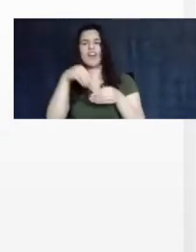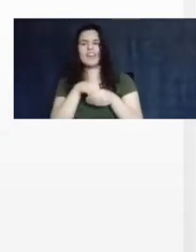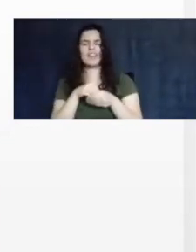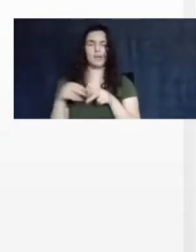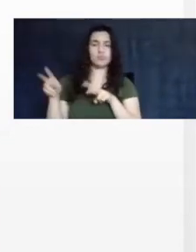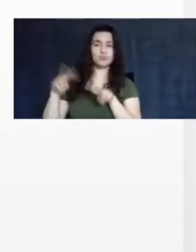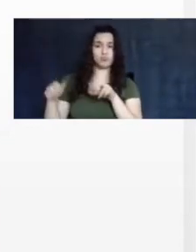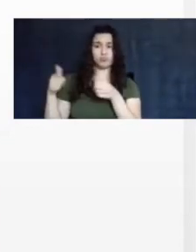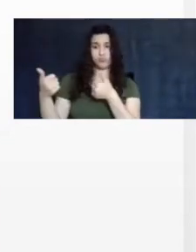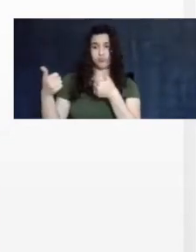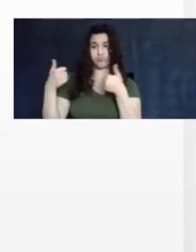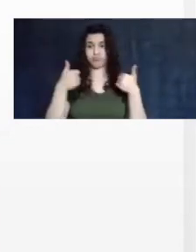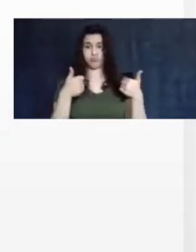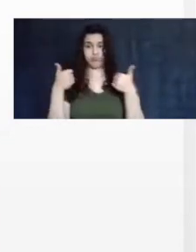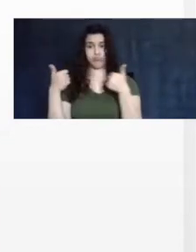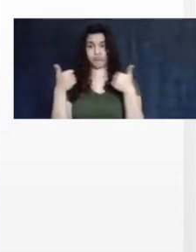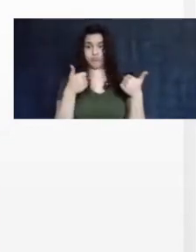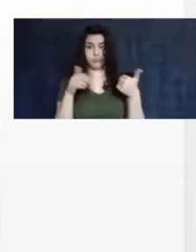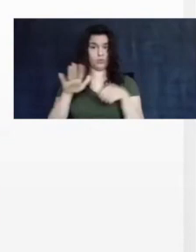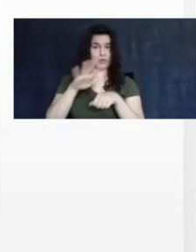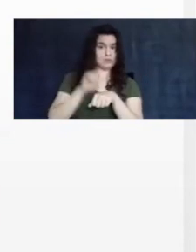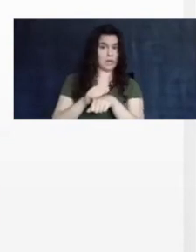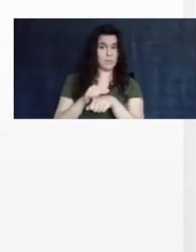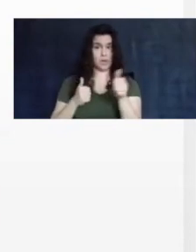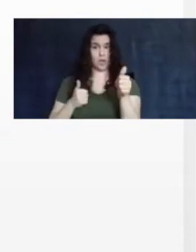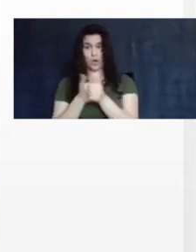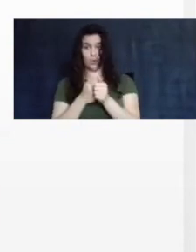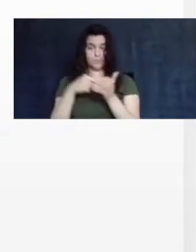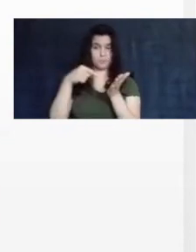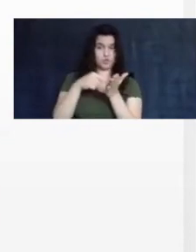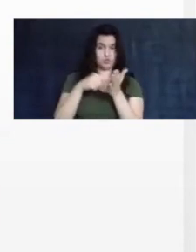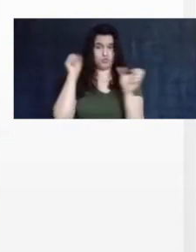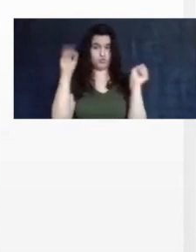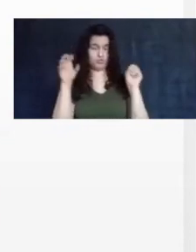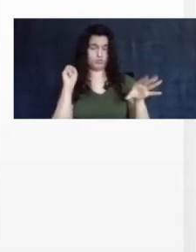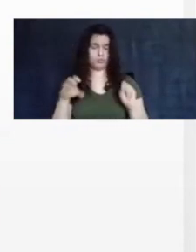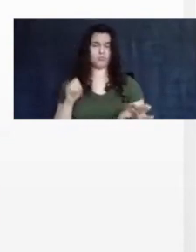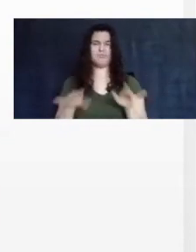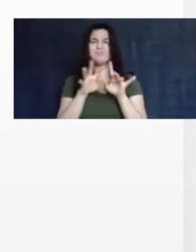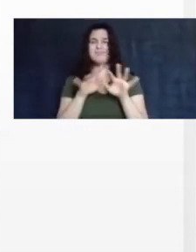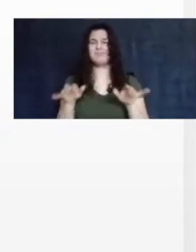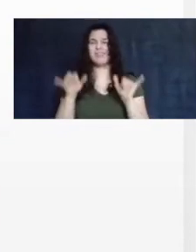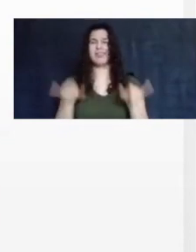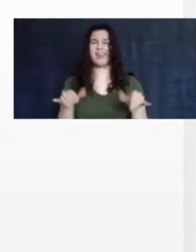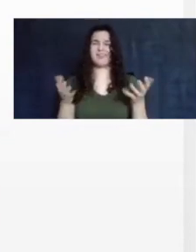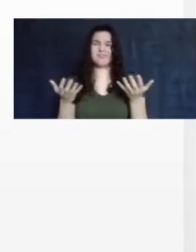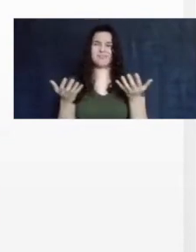page concerning assignments and due dates and things such as that.